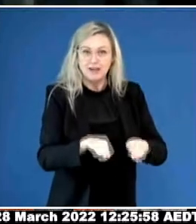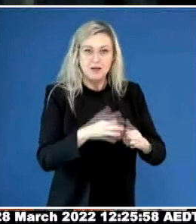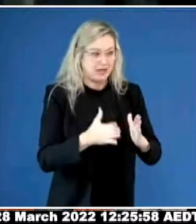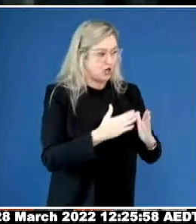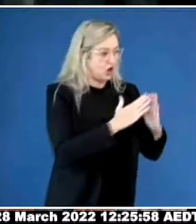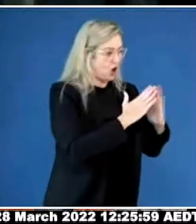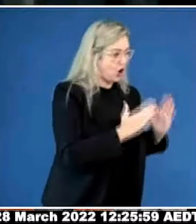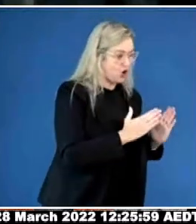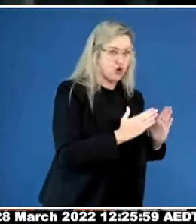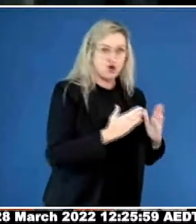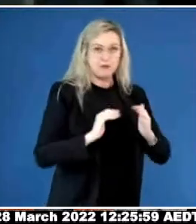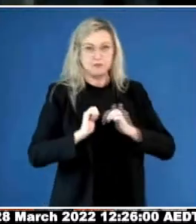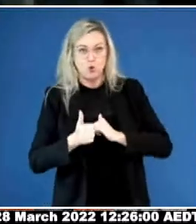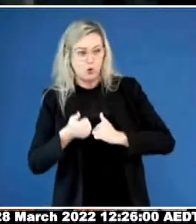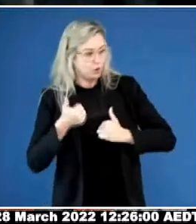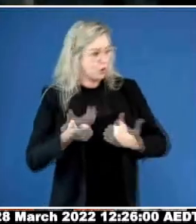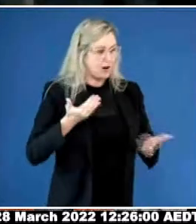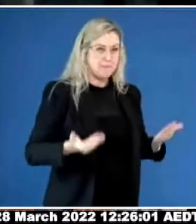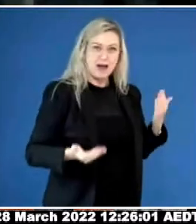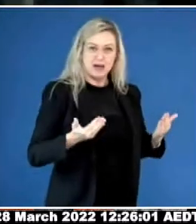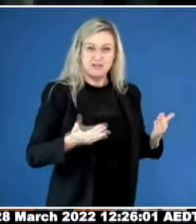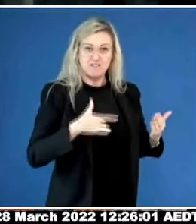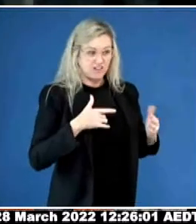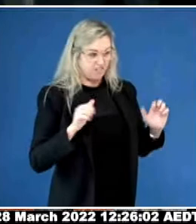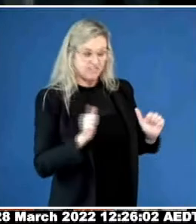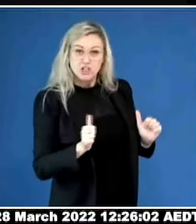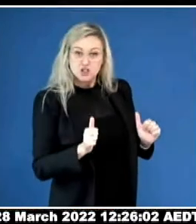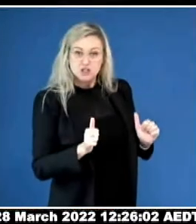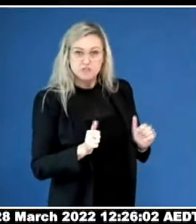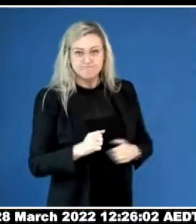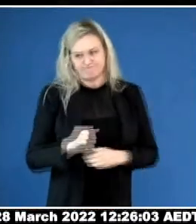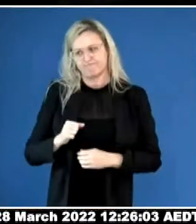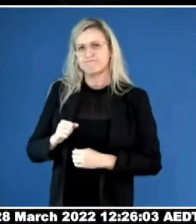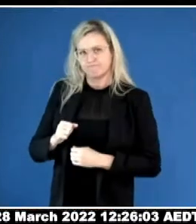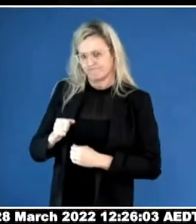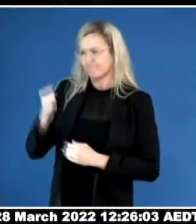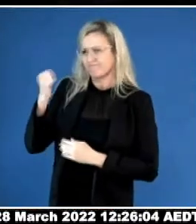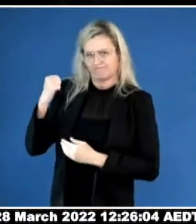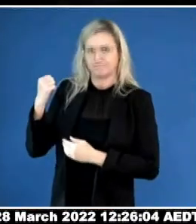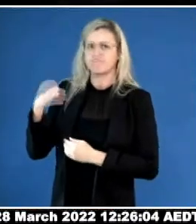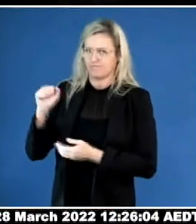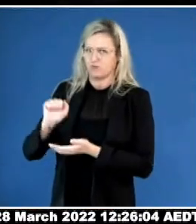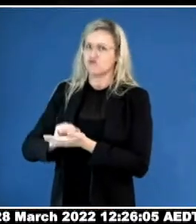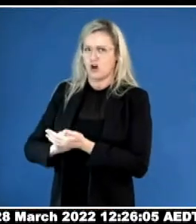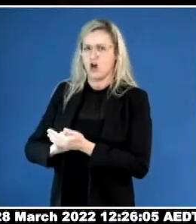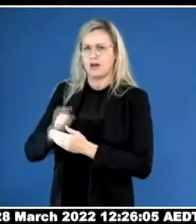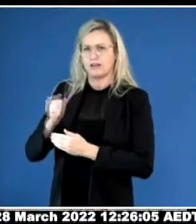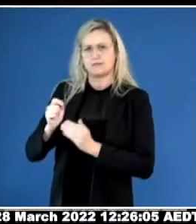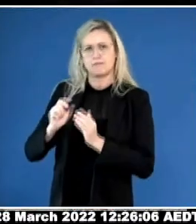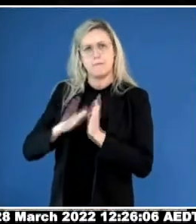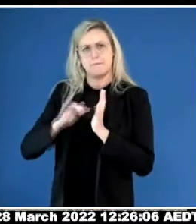you weren't feeling at home. Is that right? Yeah, it is. I lost a lot of friends through that, you know, because they were all busy training.